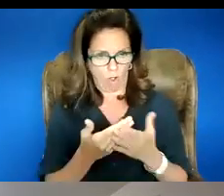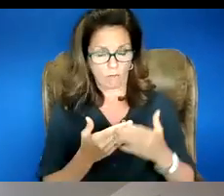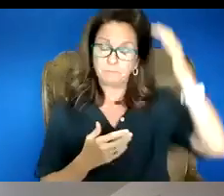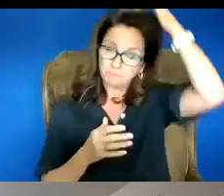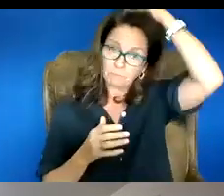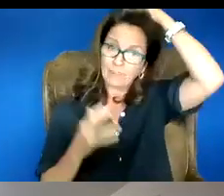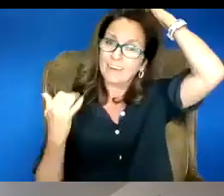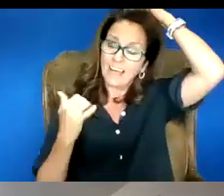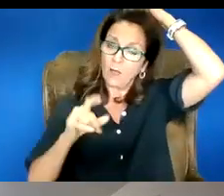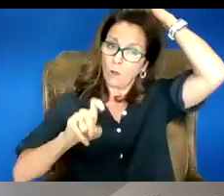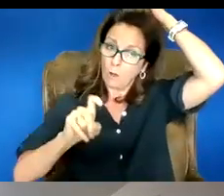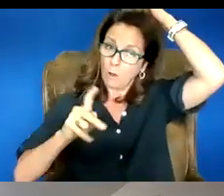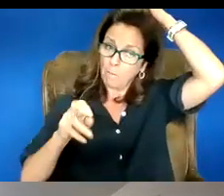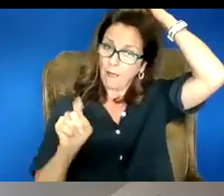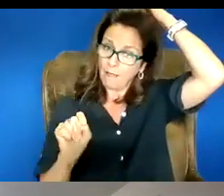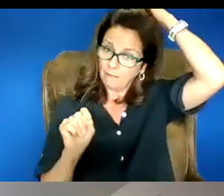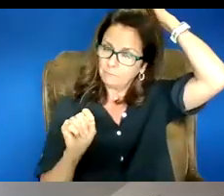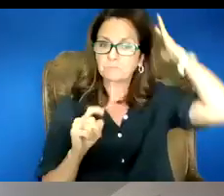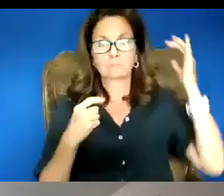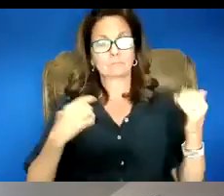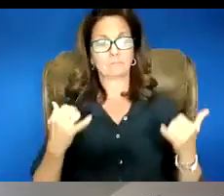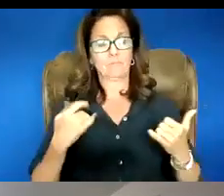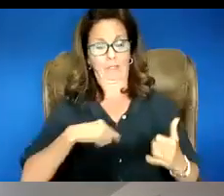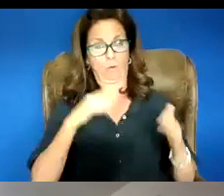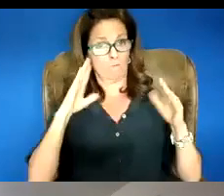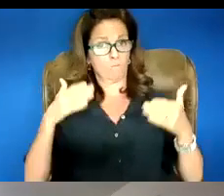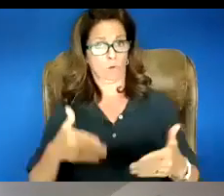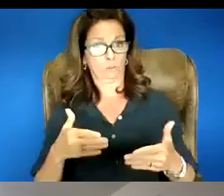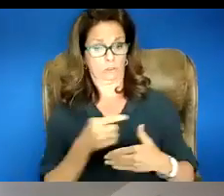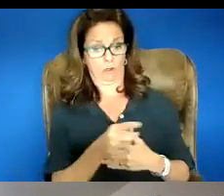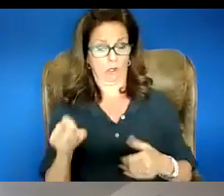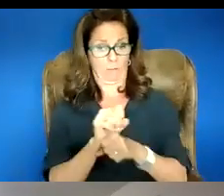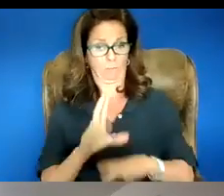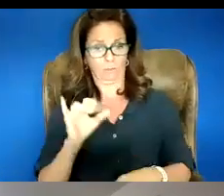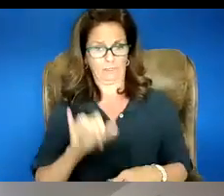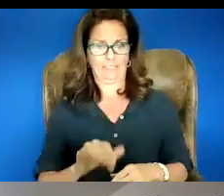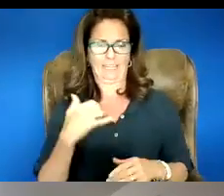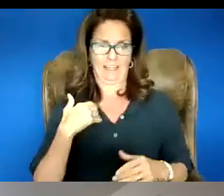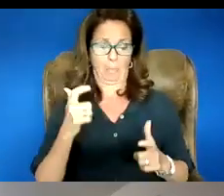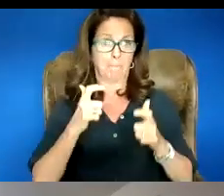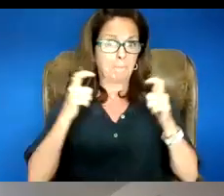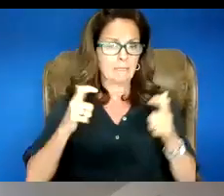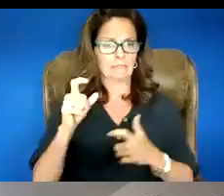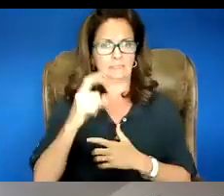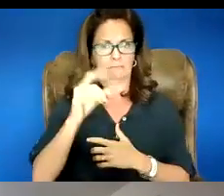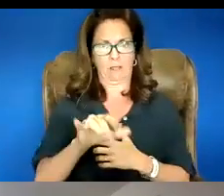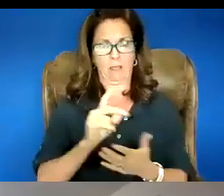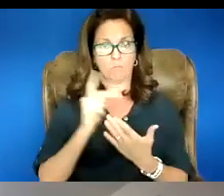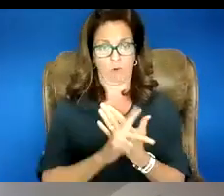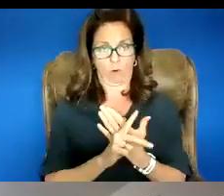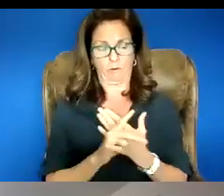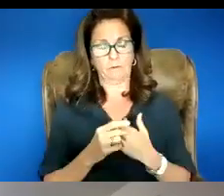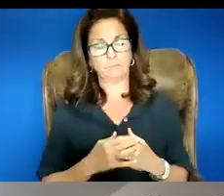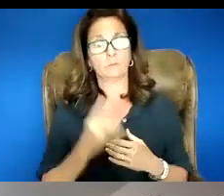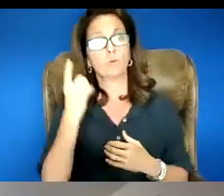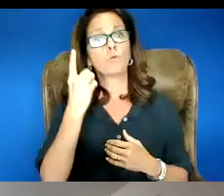we are focusing on employees who have the greatest need for the program. And one reason this is important,